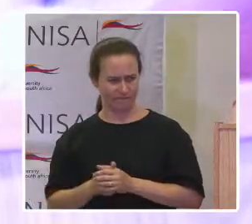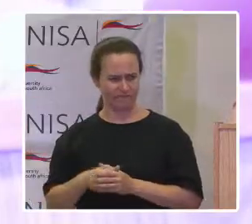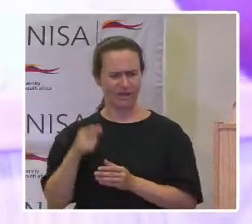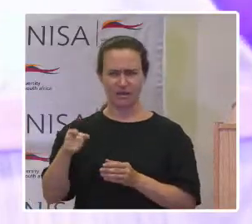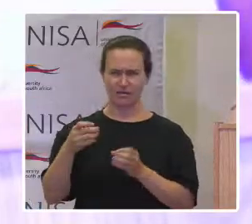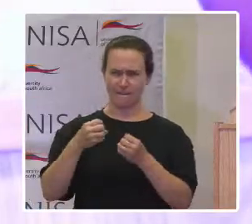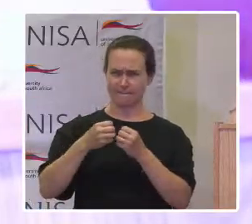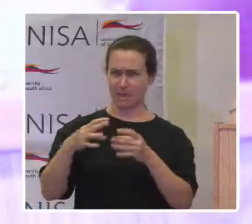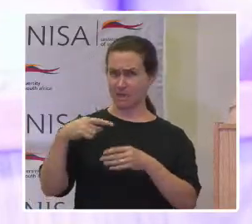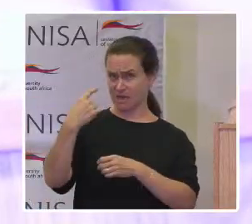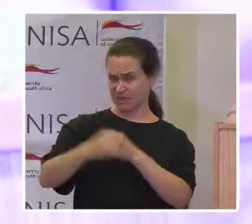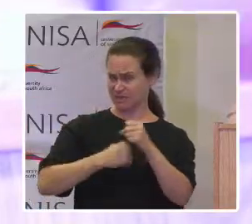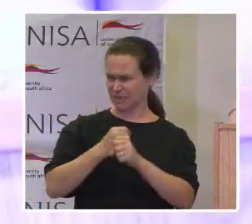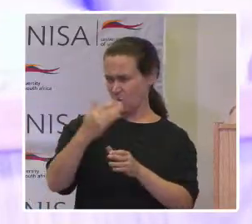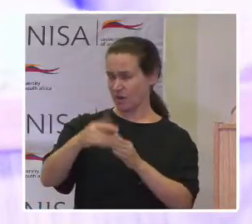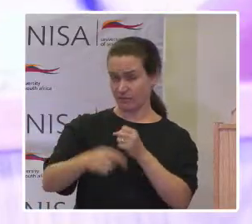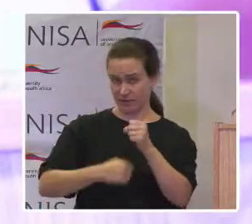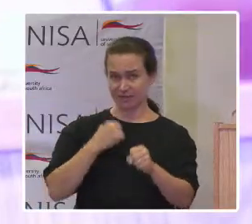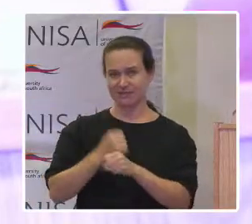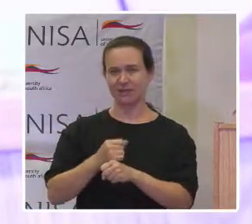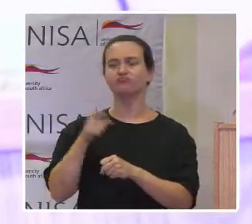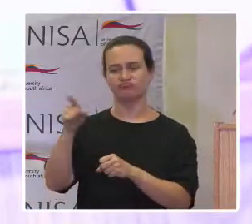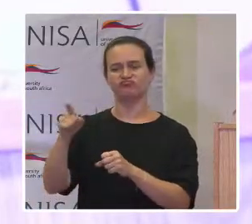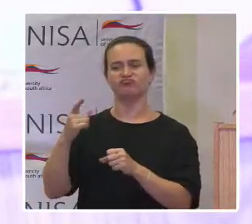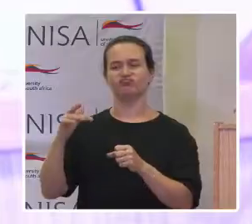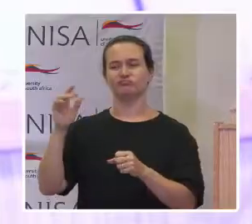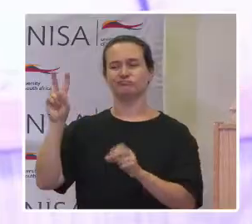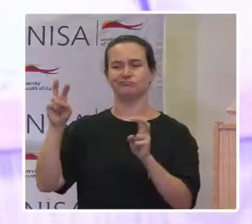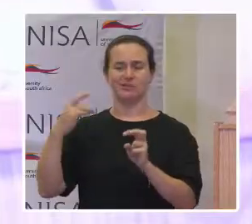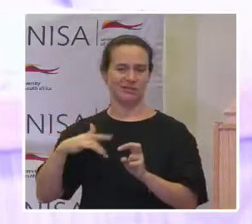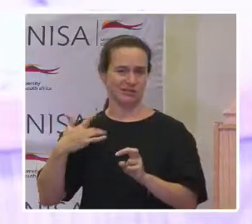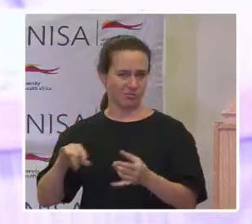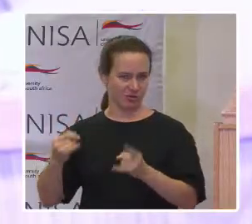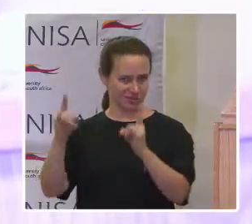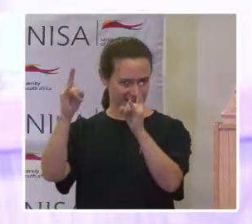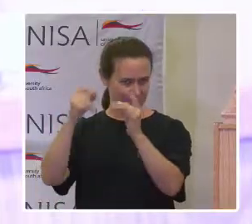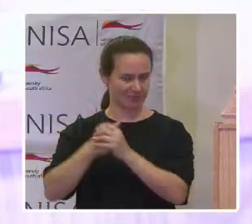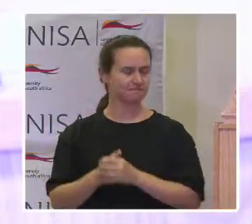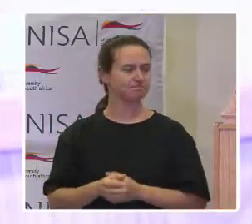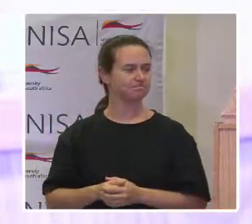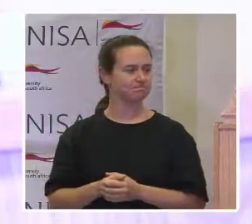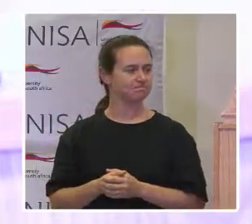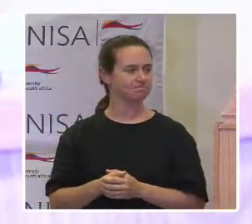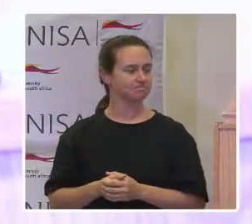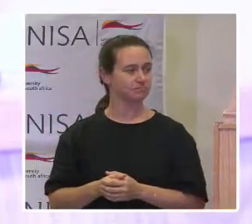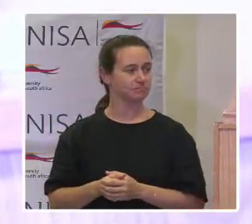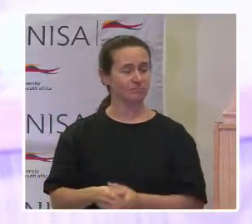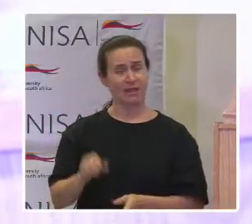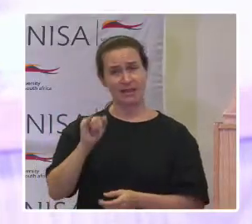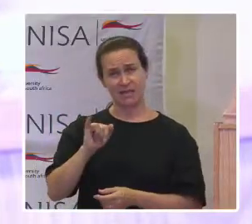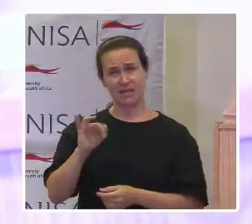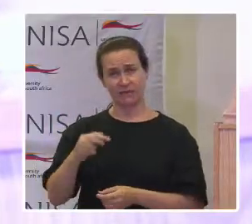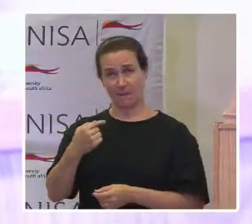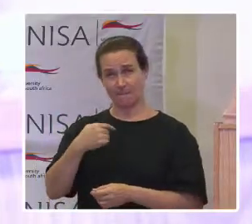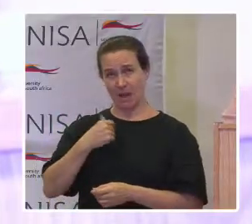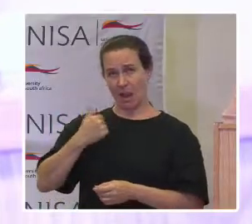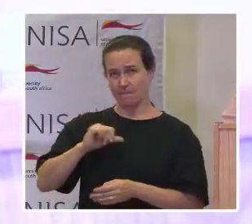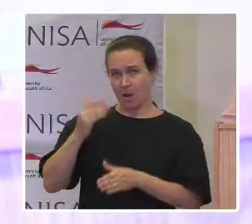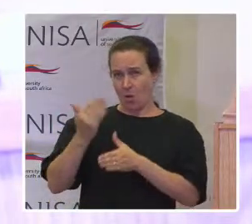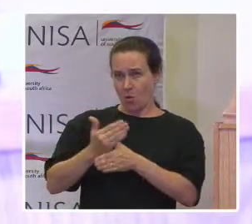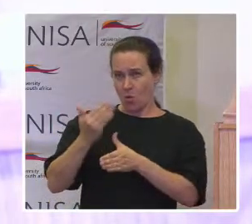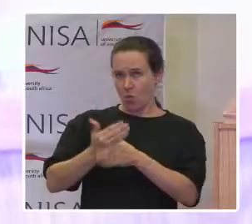beginning of 2026, it should be up and running. So think about that to say that if I am to work in